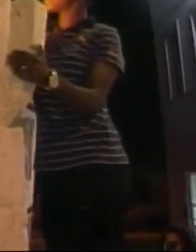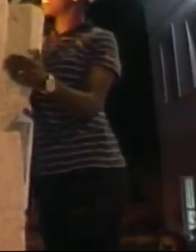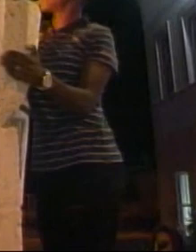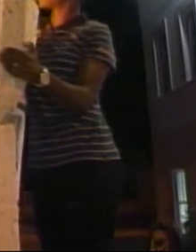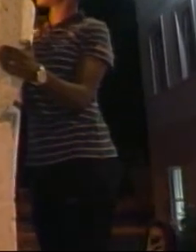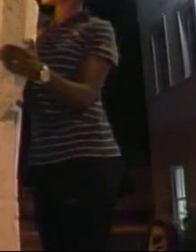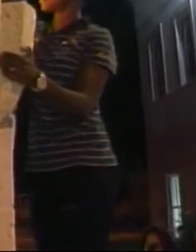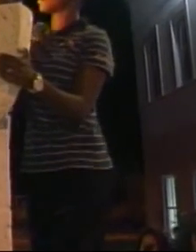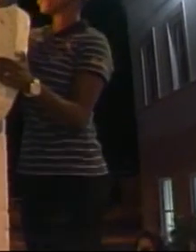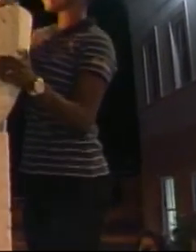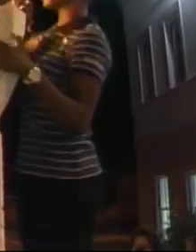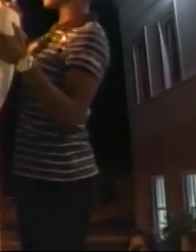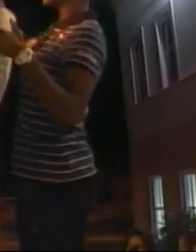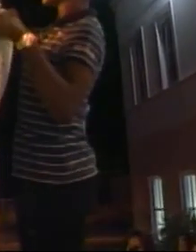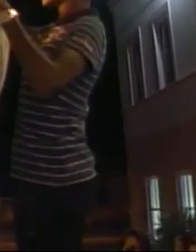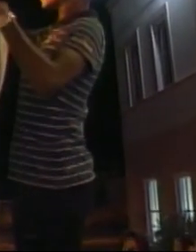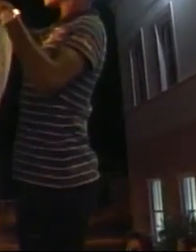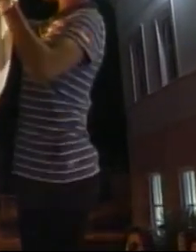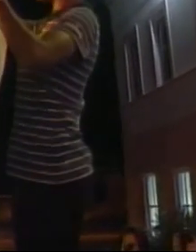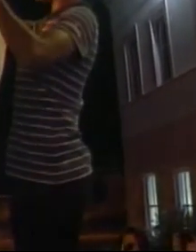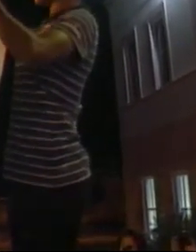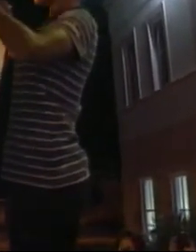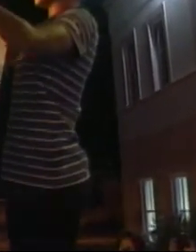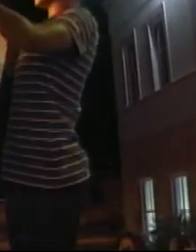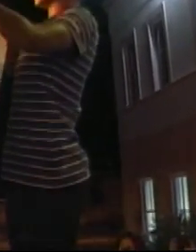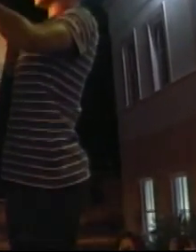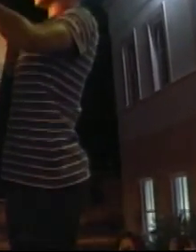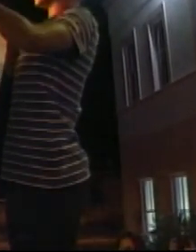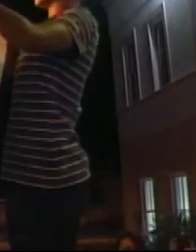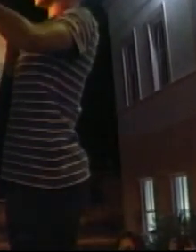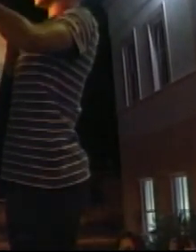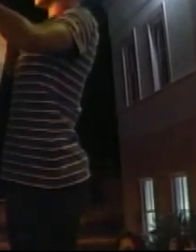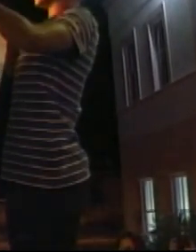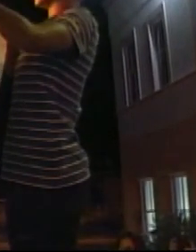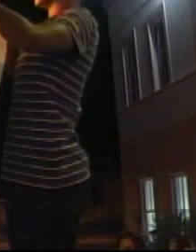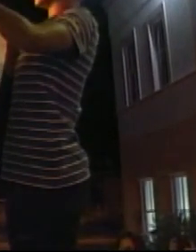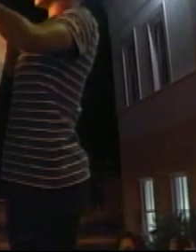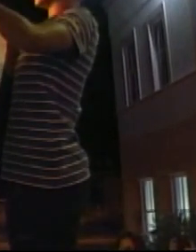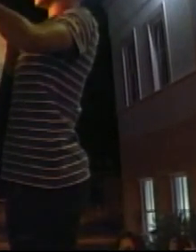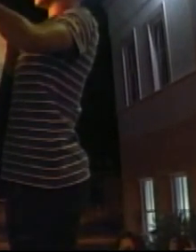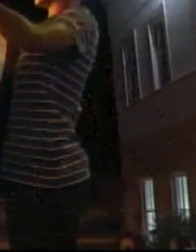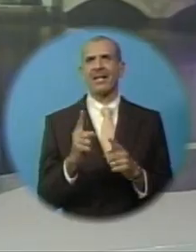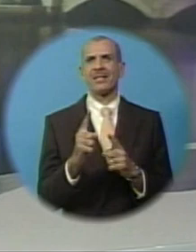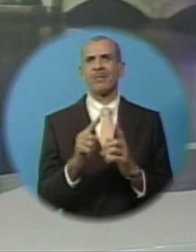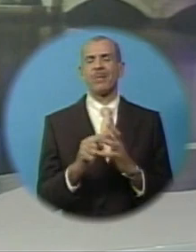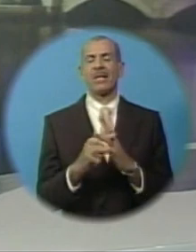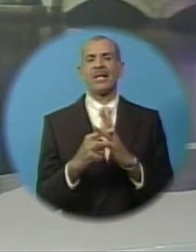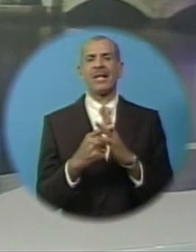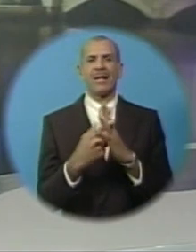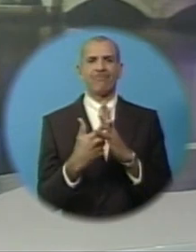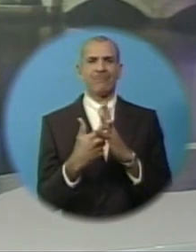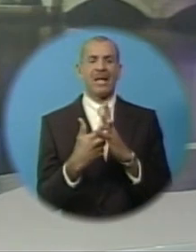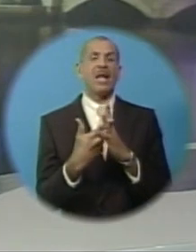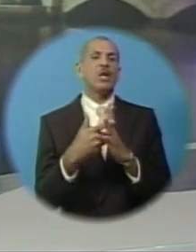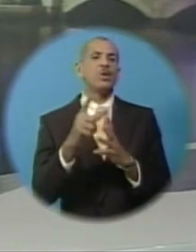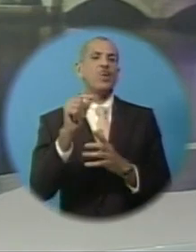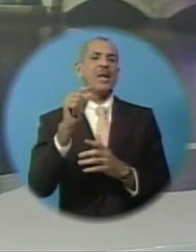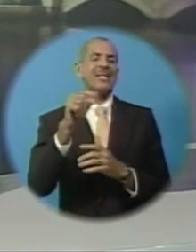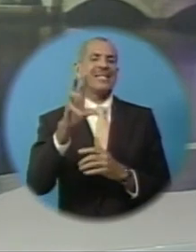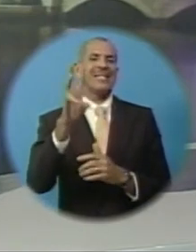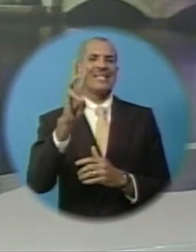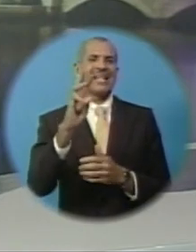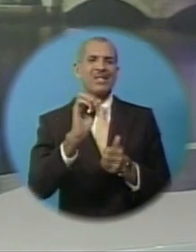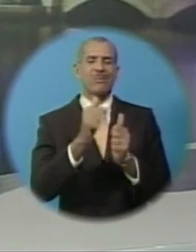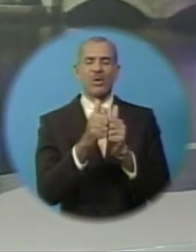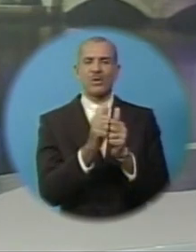cauldron before interim CEO of the National Sports Council, Jerry Blenman, officially declared the games open. 26 sports will